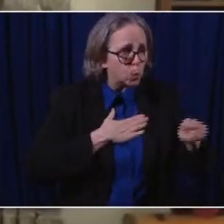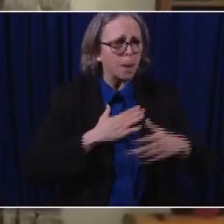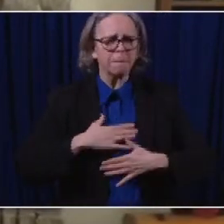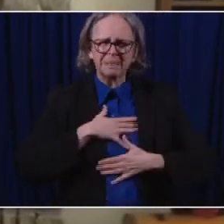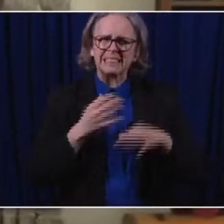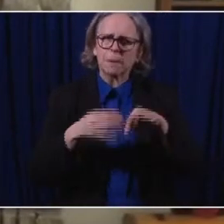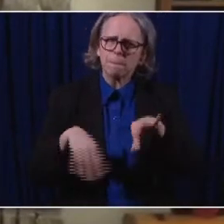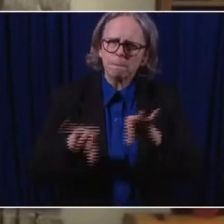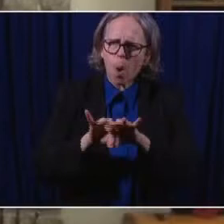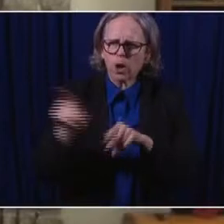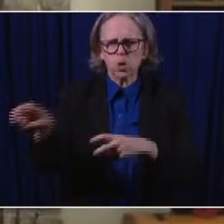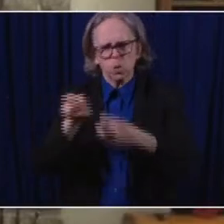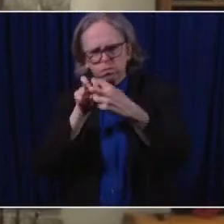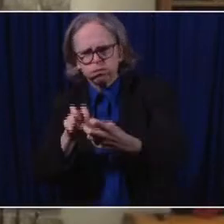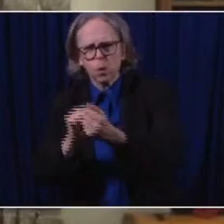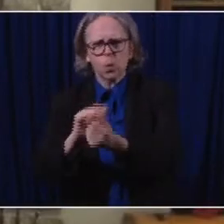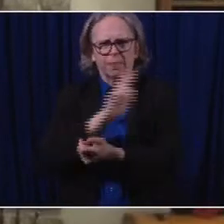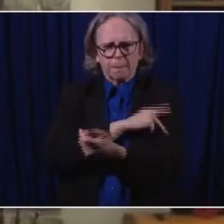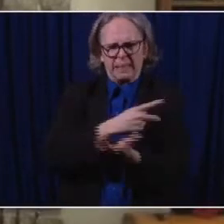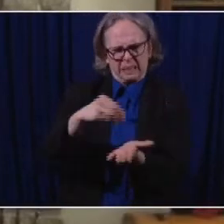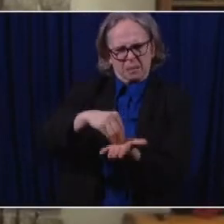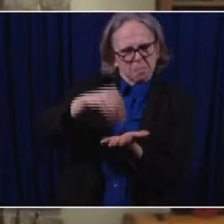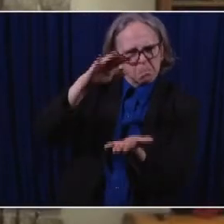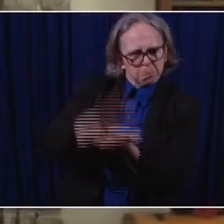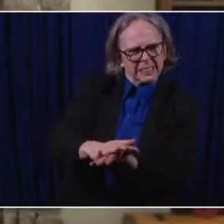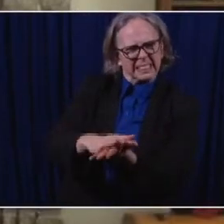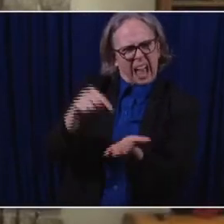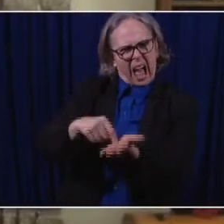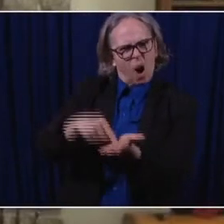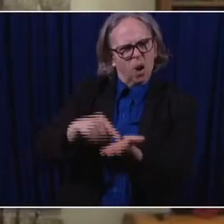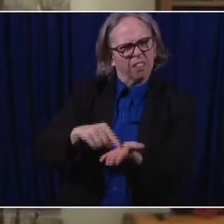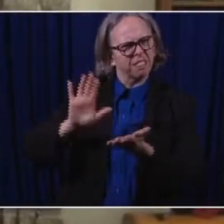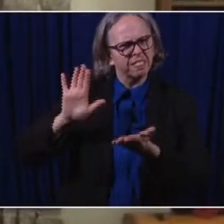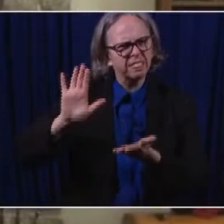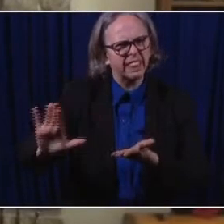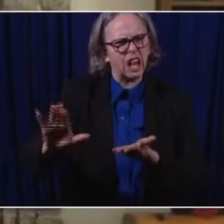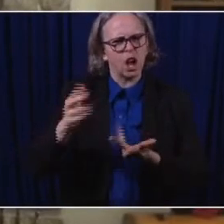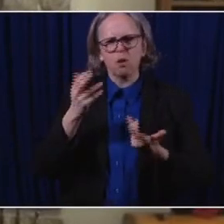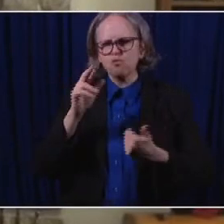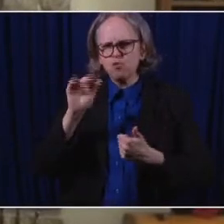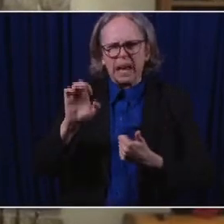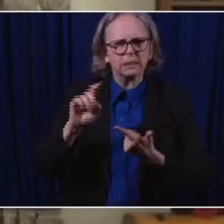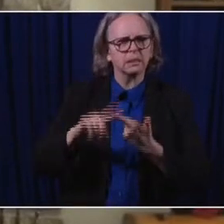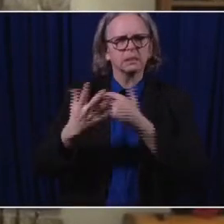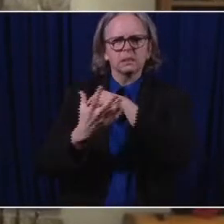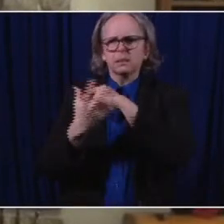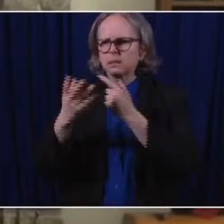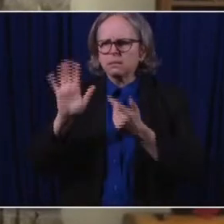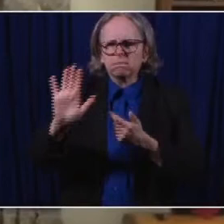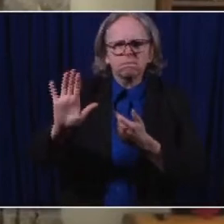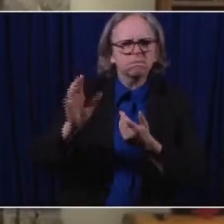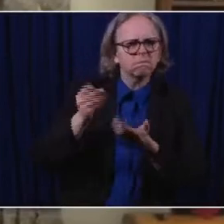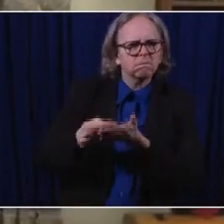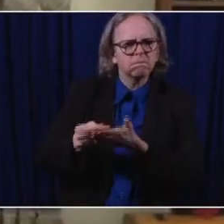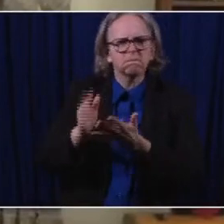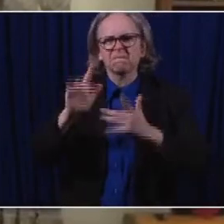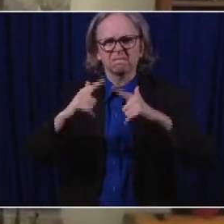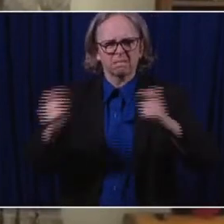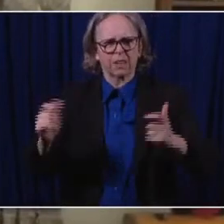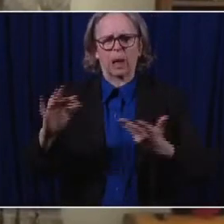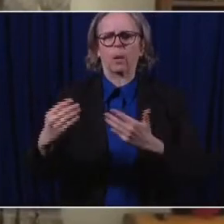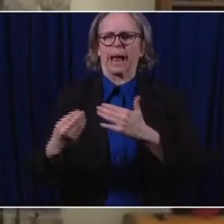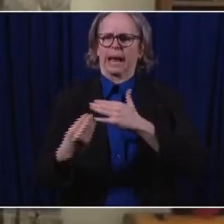is filled out, because again, it helps us inform what we do and helps us learn from what is actually